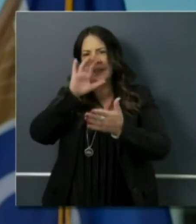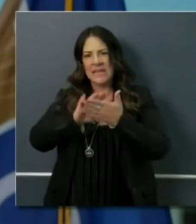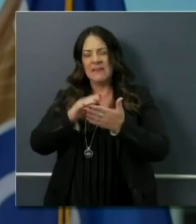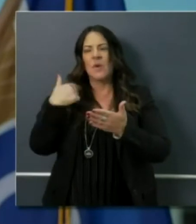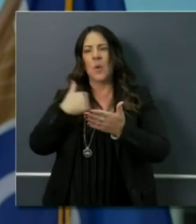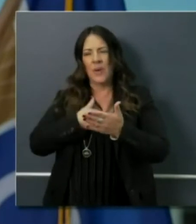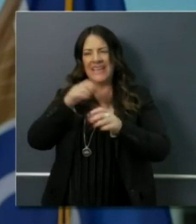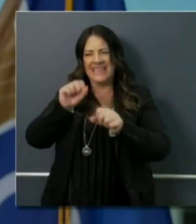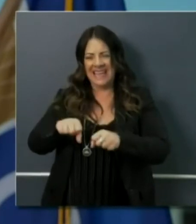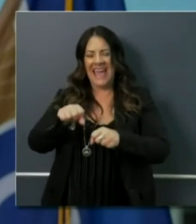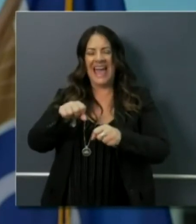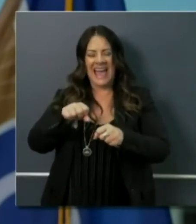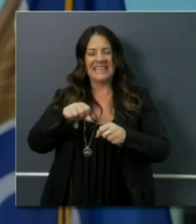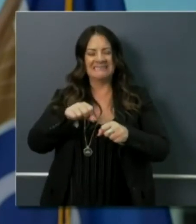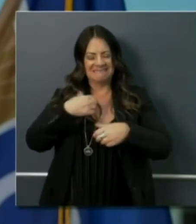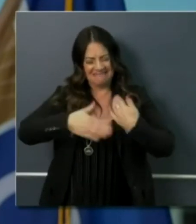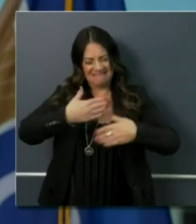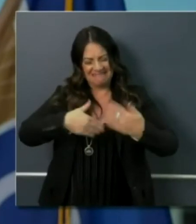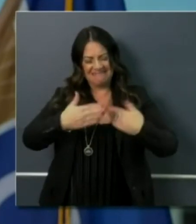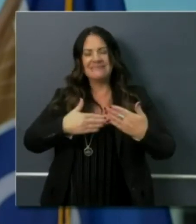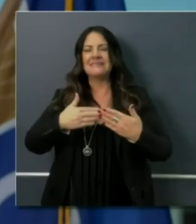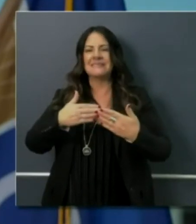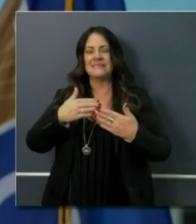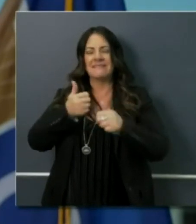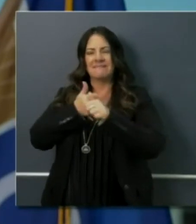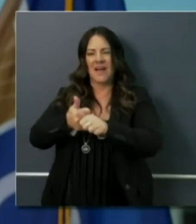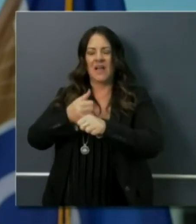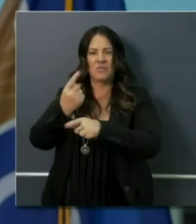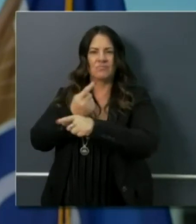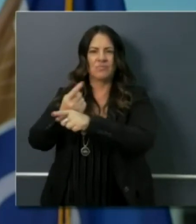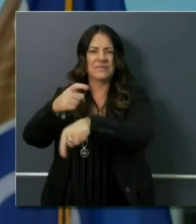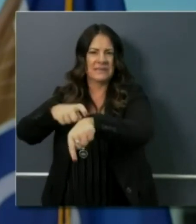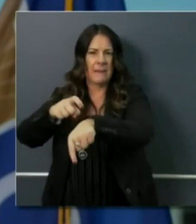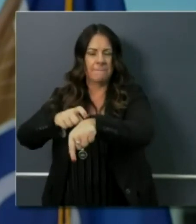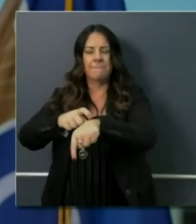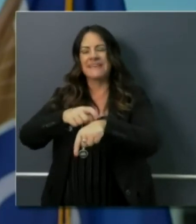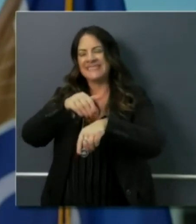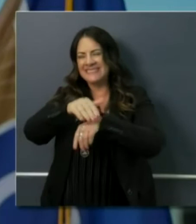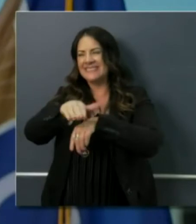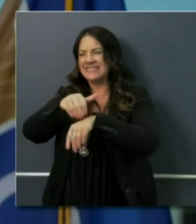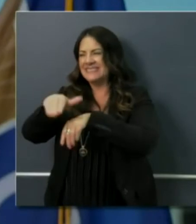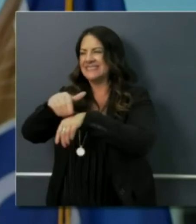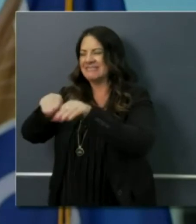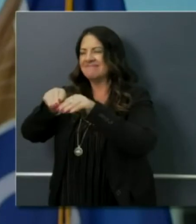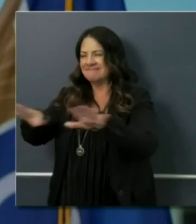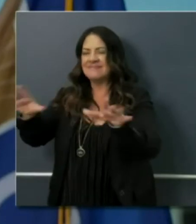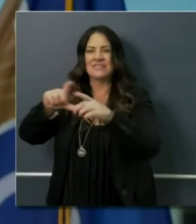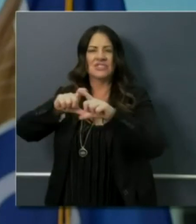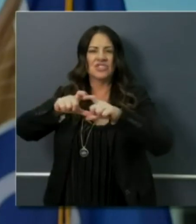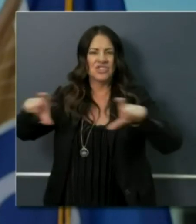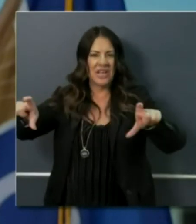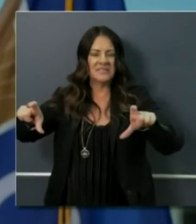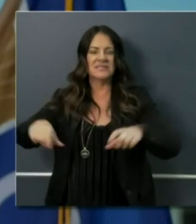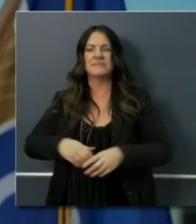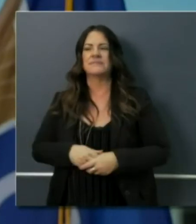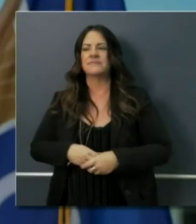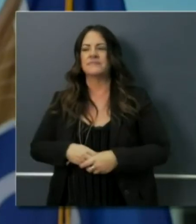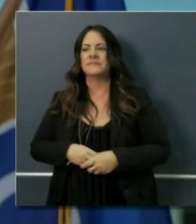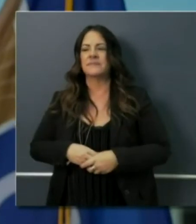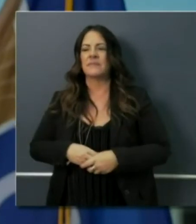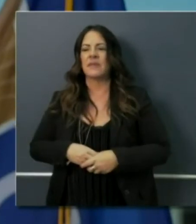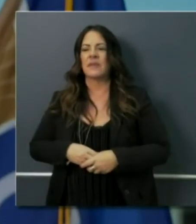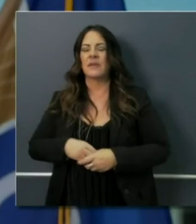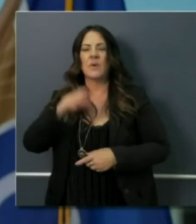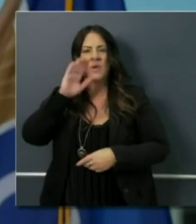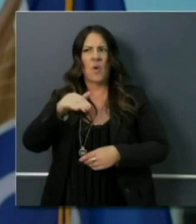those checks within that traditional timeline despite this unprecedented surge of requests and applications. And that's because